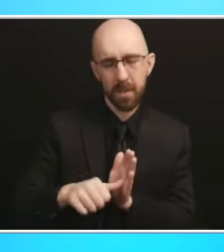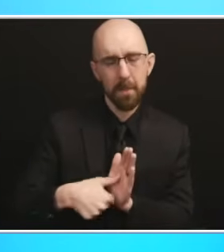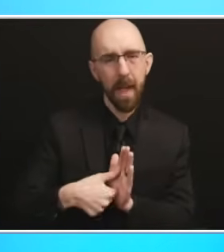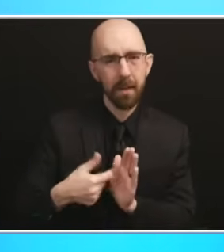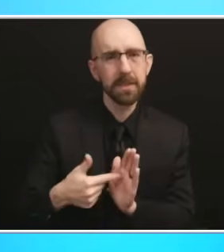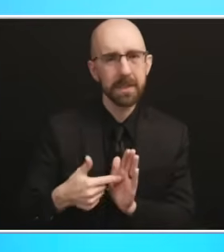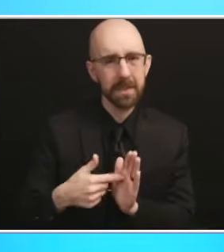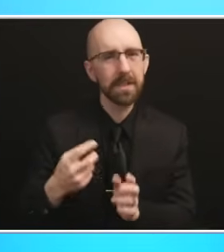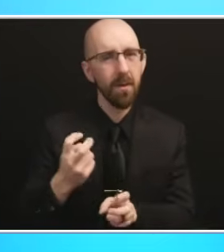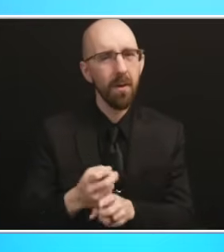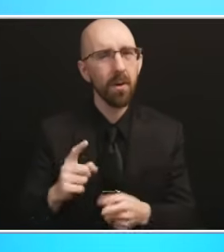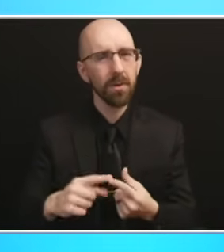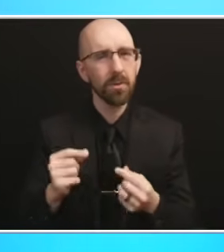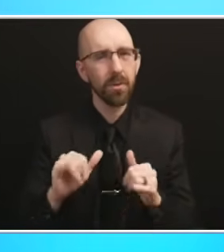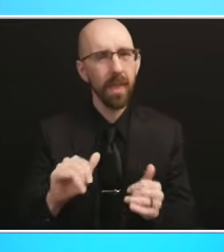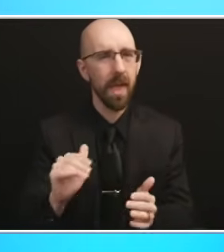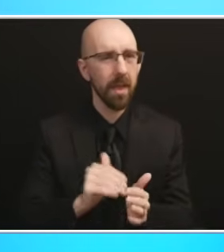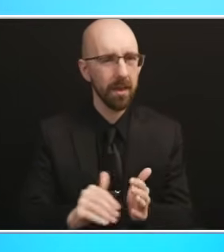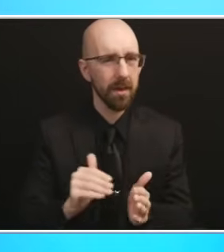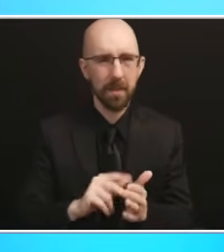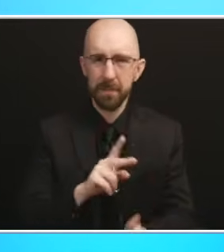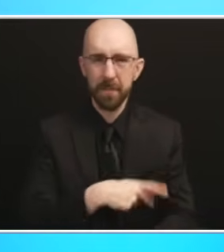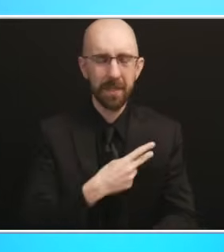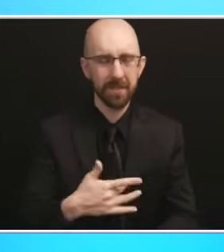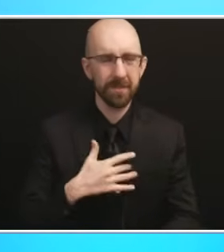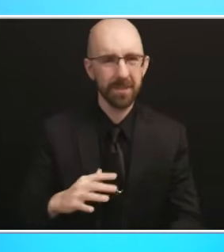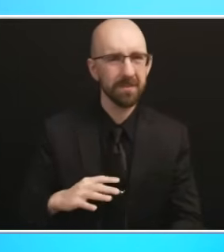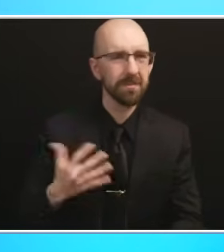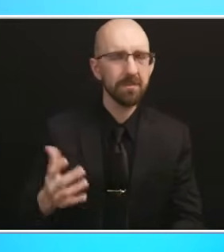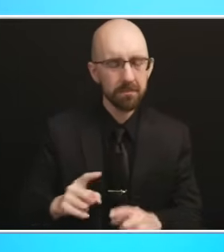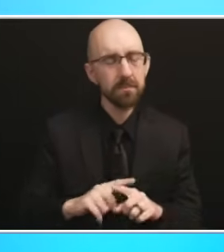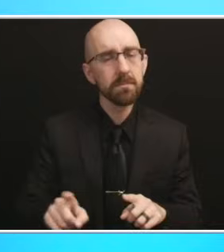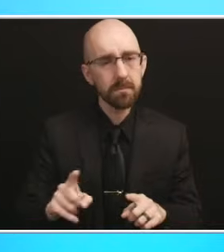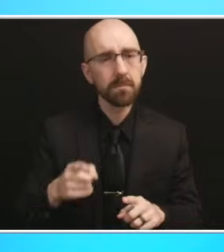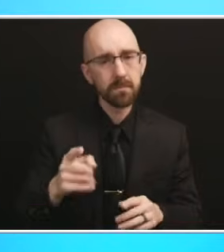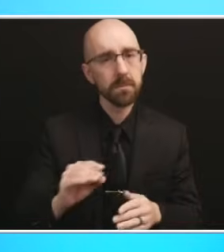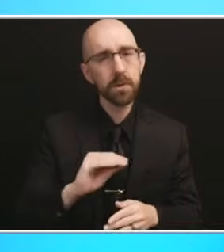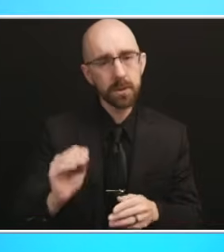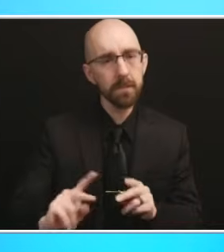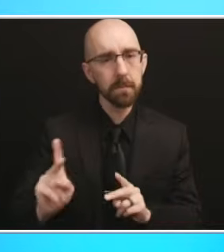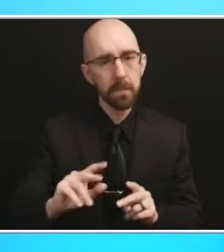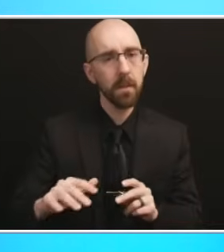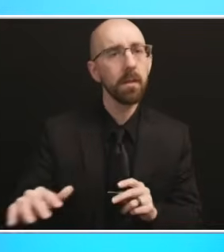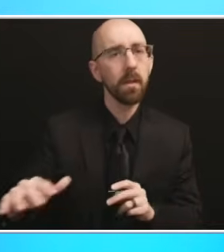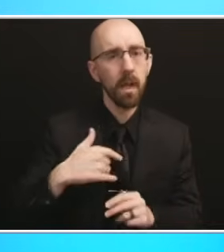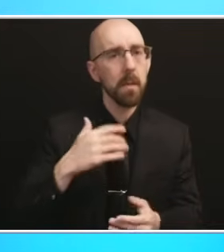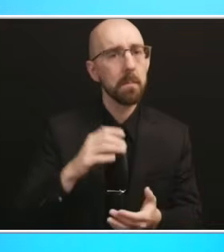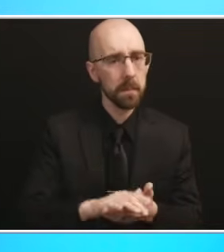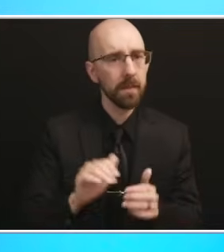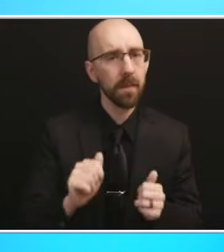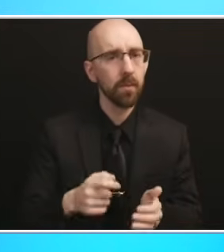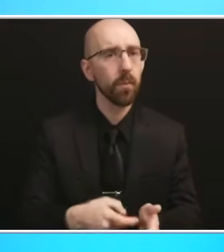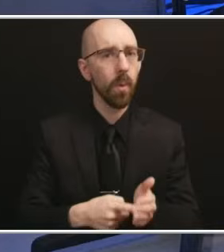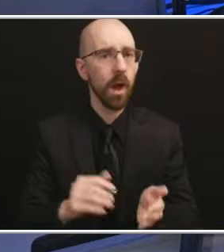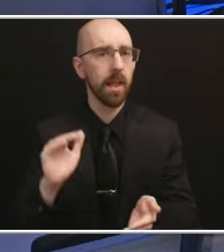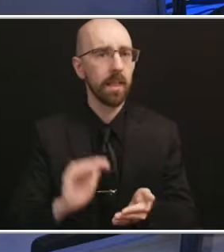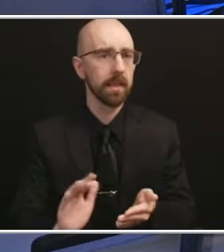regularly, and patients don't obviously like to do that, but there is a percentage of people out there, I believe, that can require less medication and be